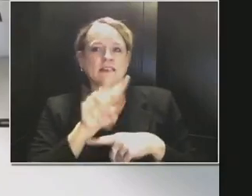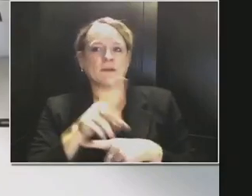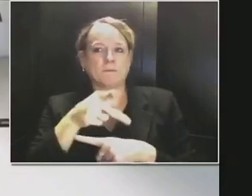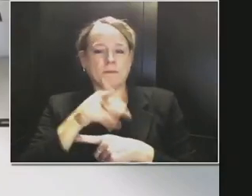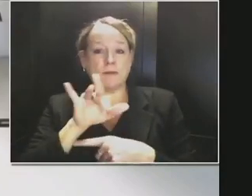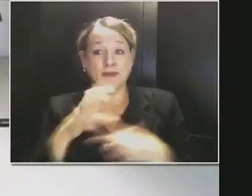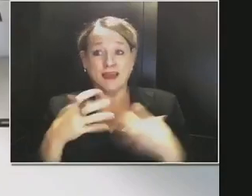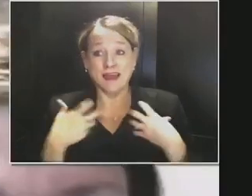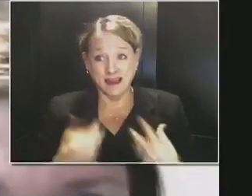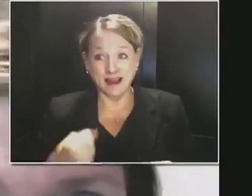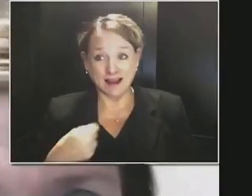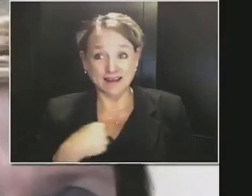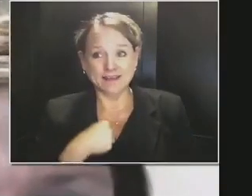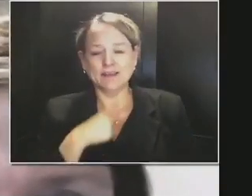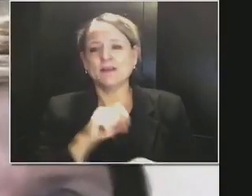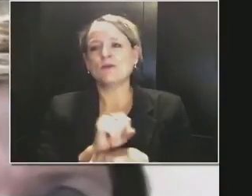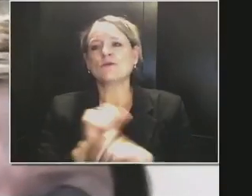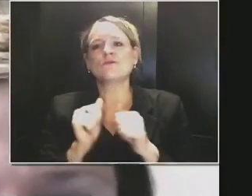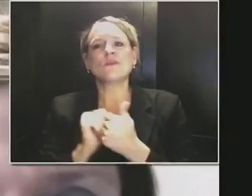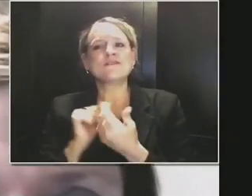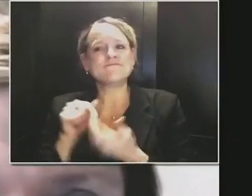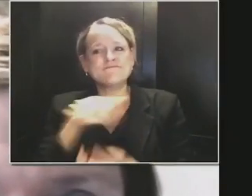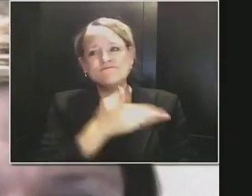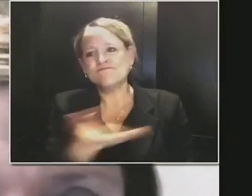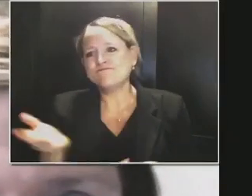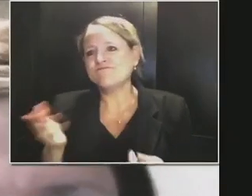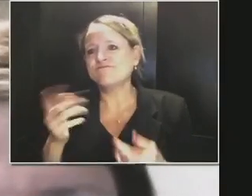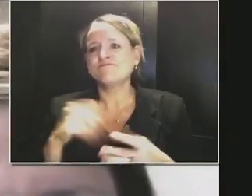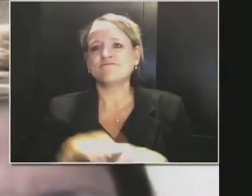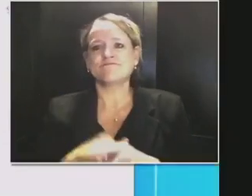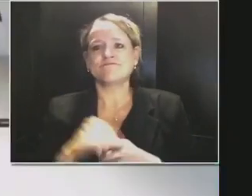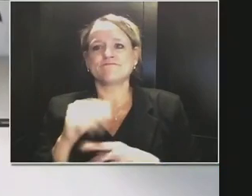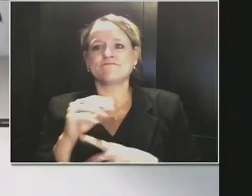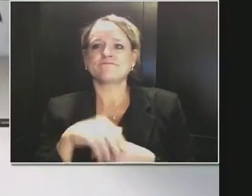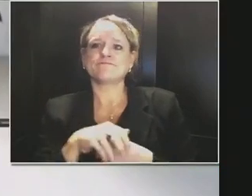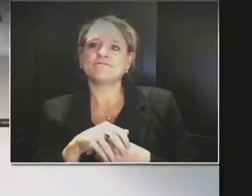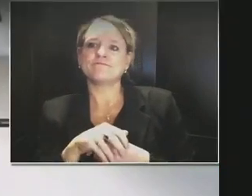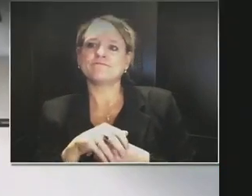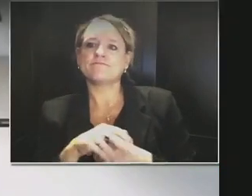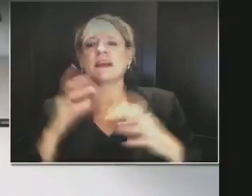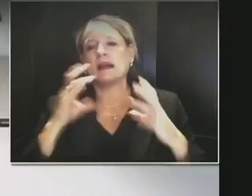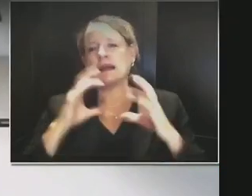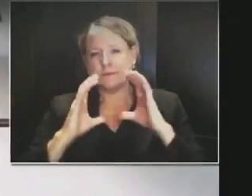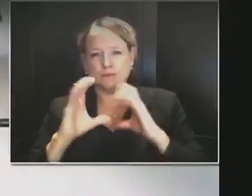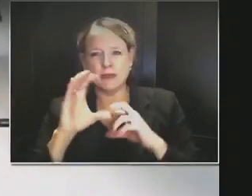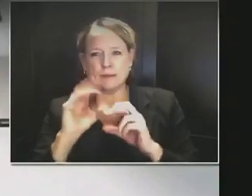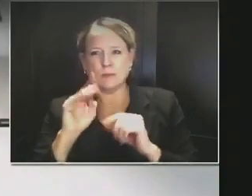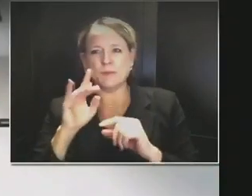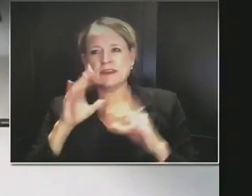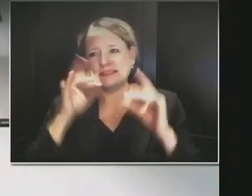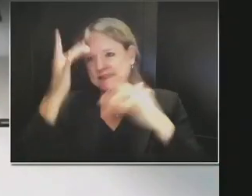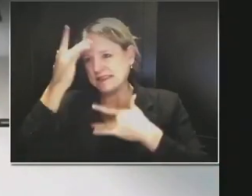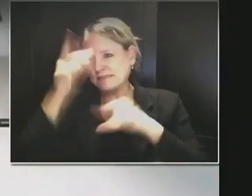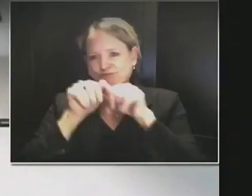and I'm going to be walking you through the specifics of the new data that you're going to be able to find on our website. I'll turn it over to Dr.